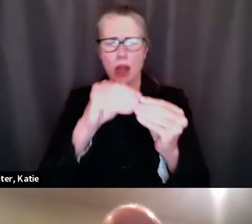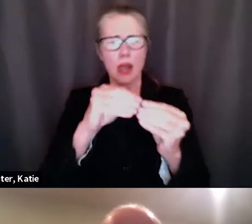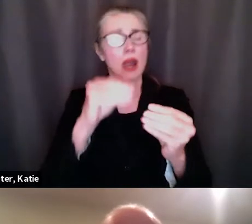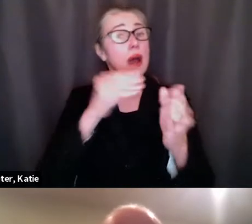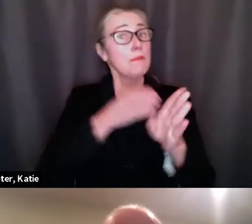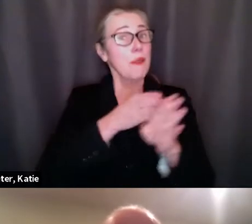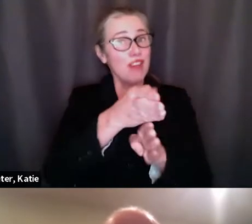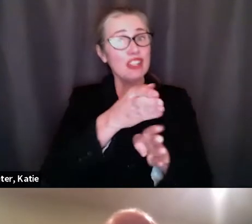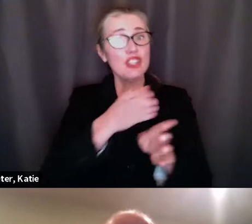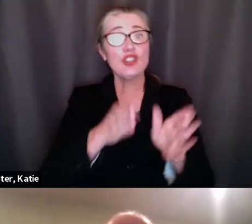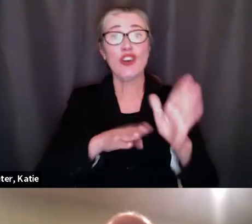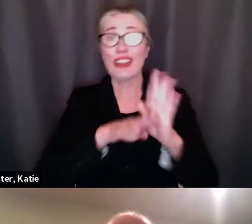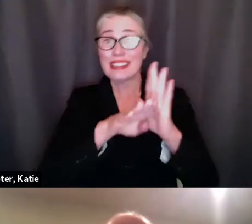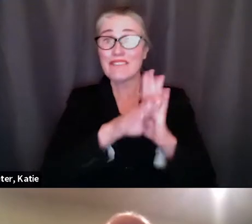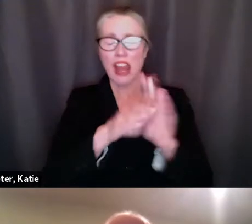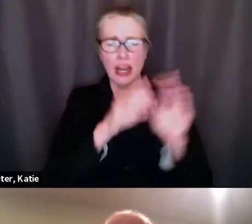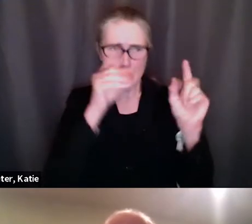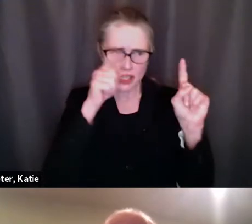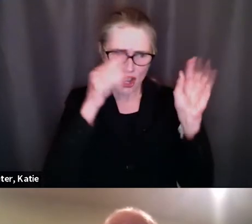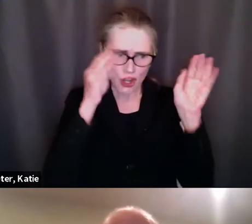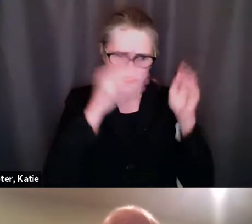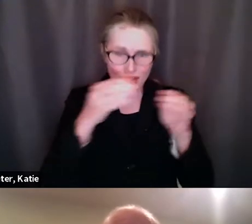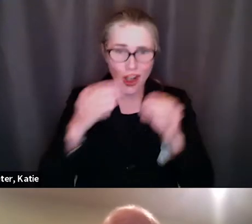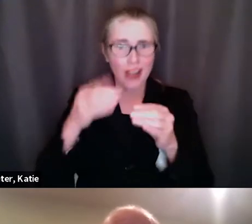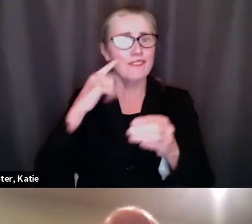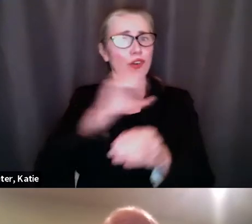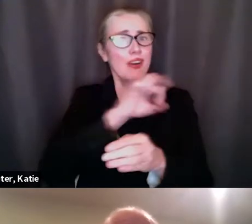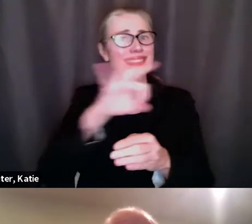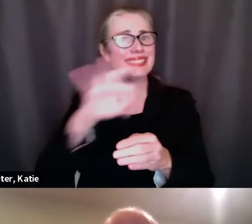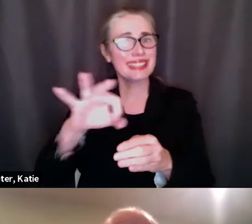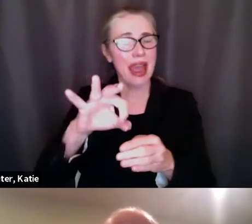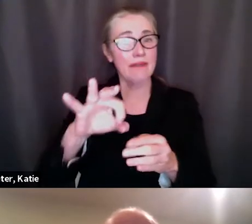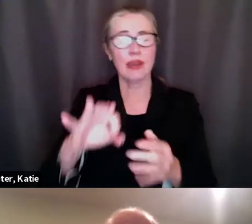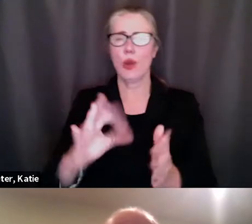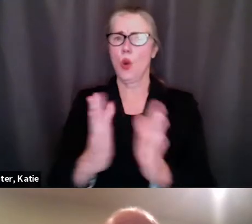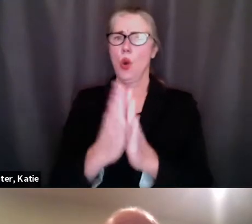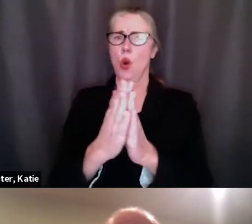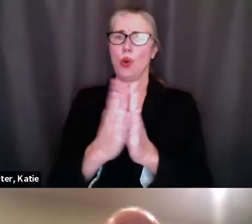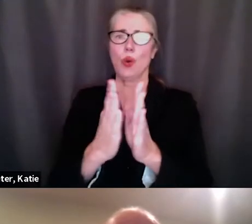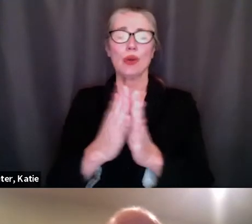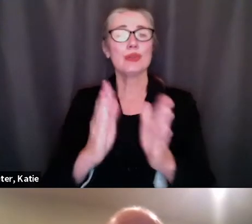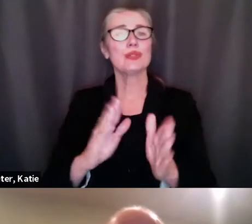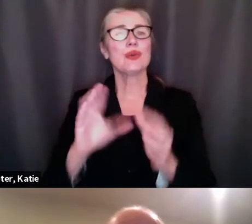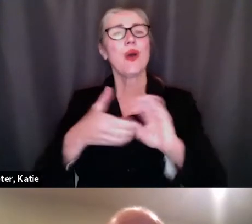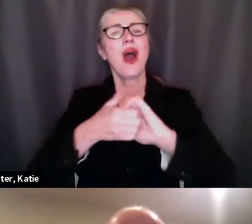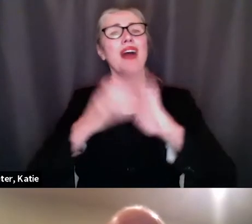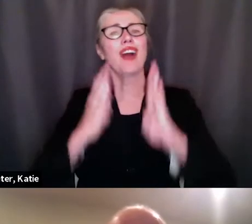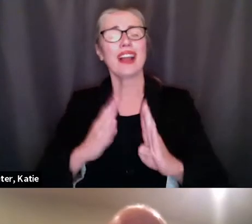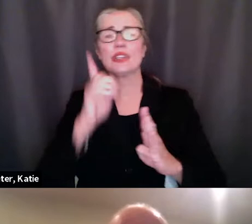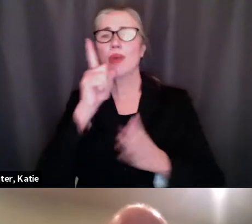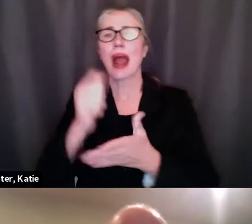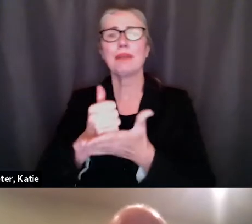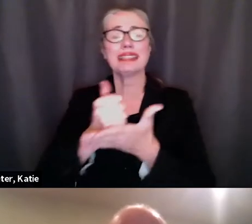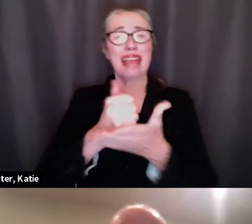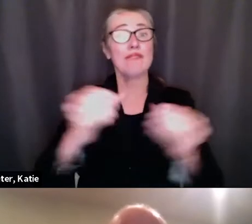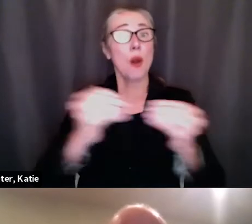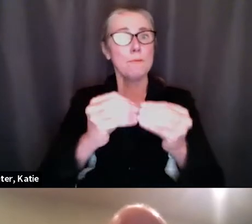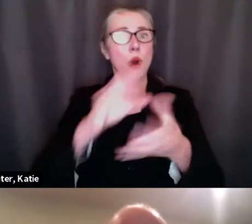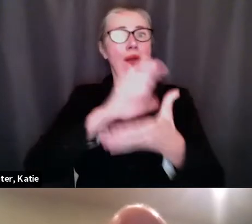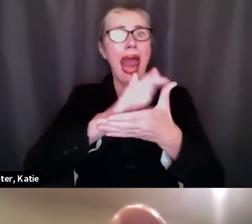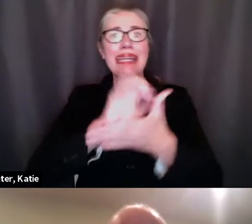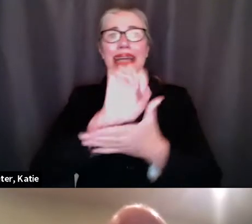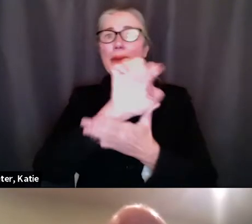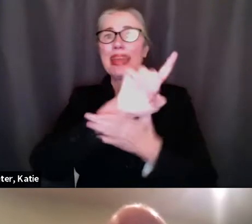development for our staff kudos to our district colleagues who have helped improve our access to academic lead data and for